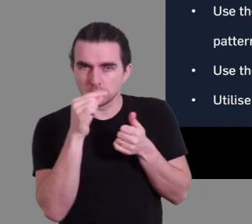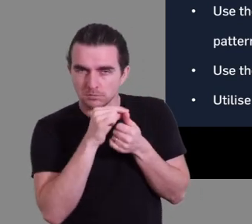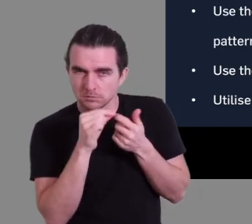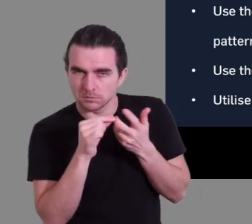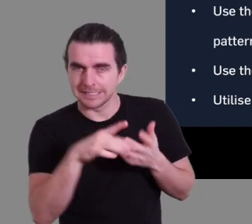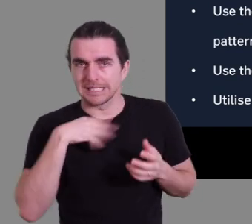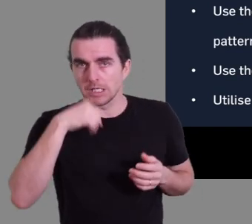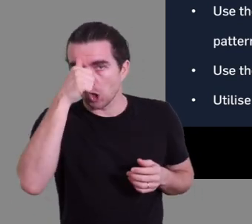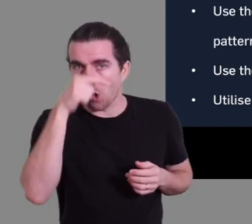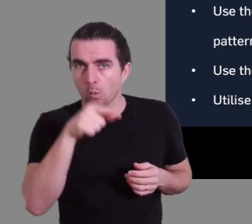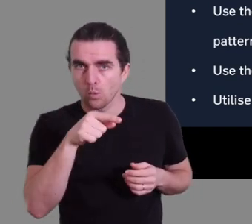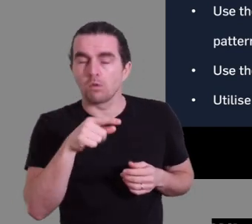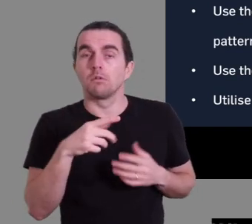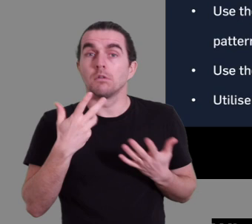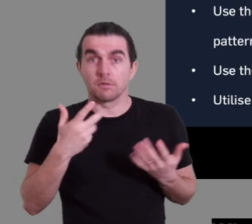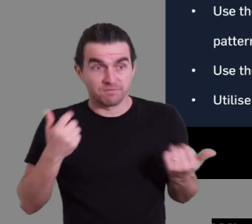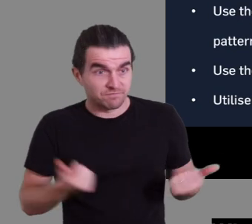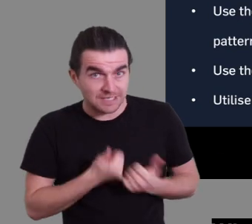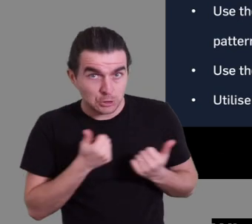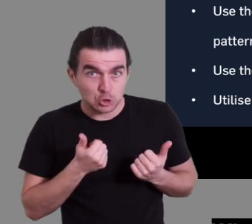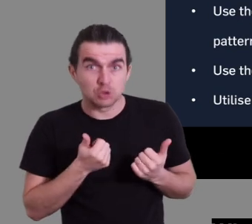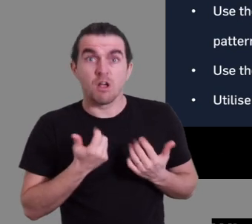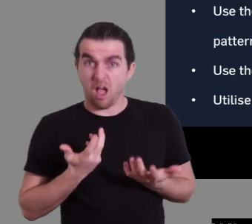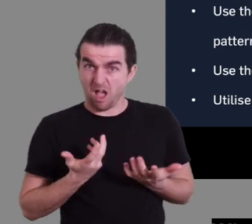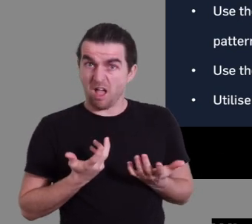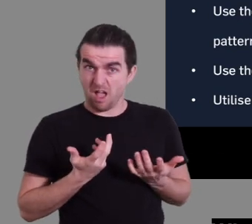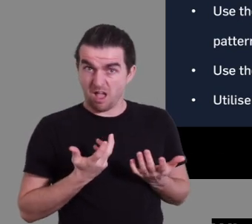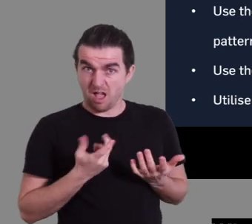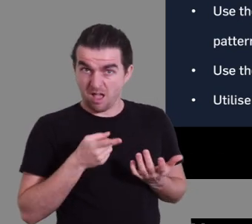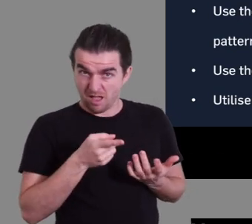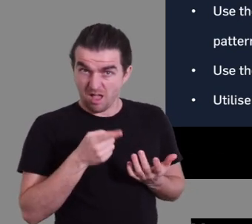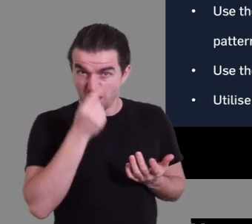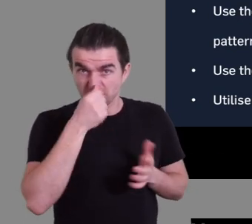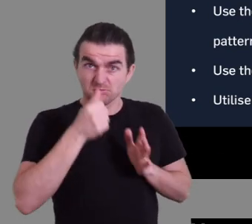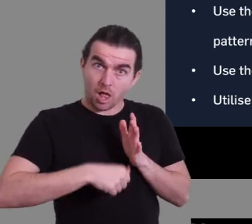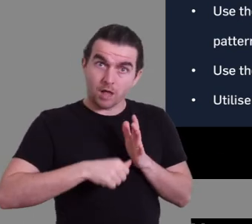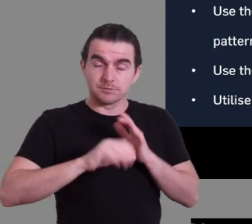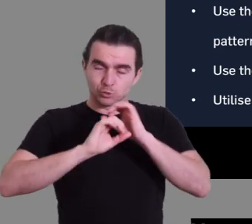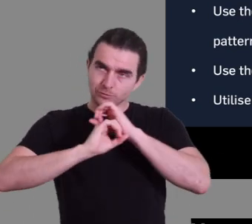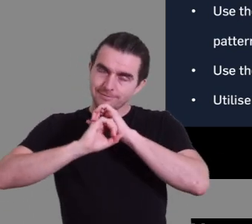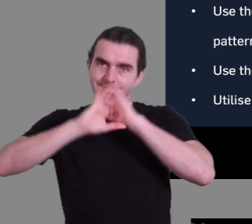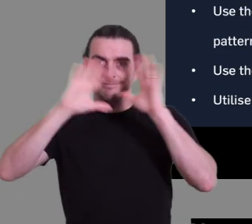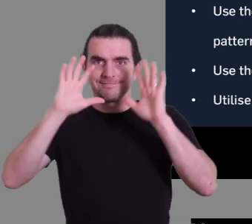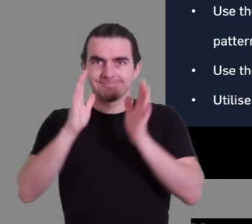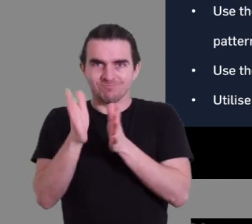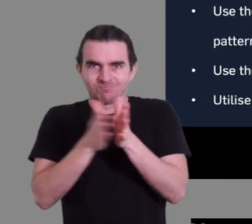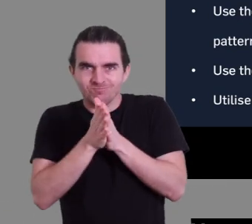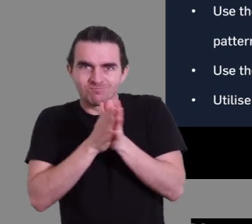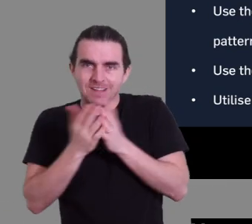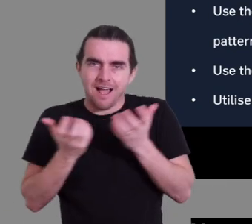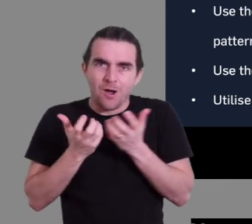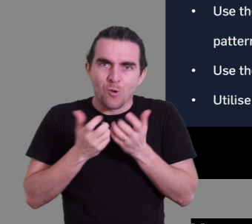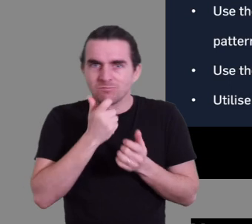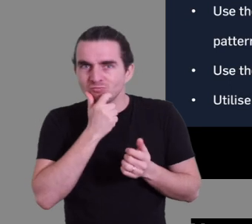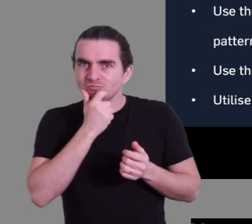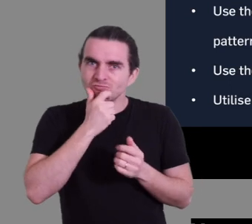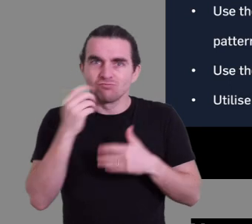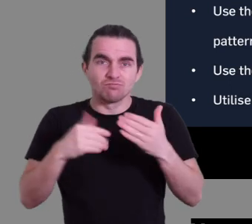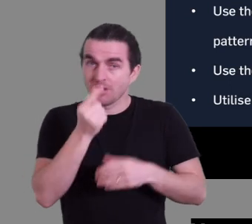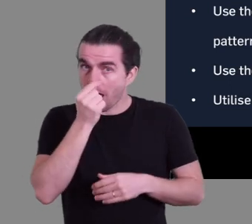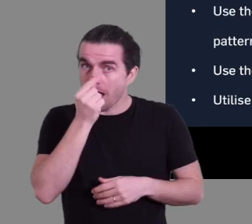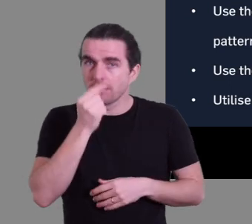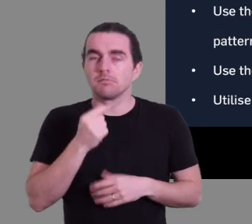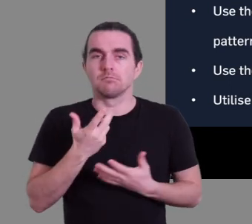factors. And when you've done all that, as it says at the bottom, you can then start to clearly see the pictures you